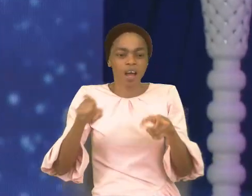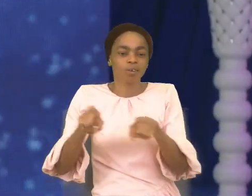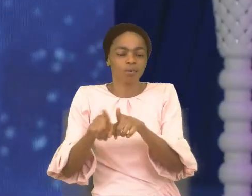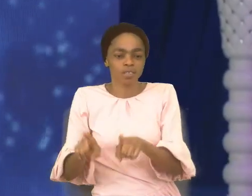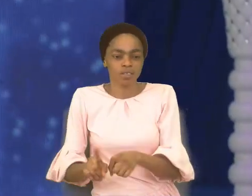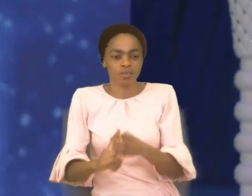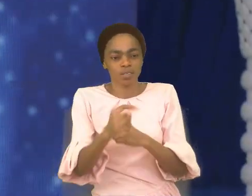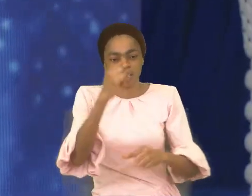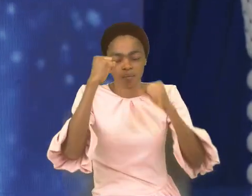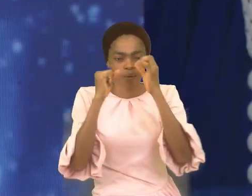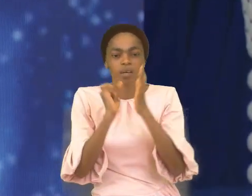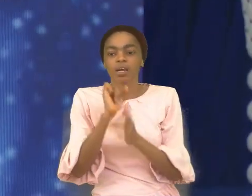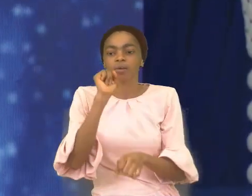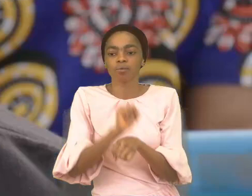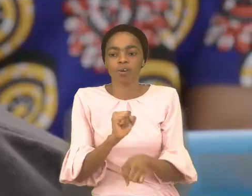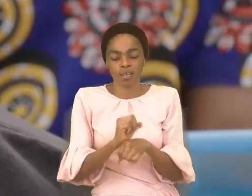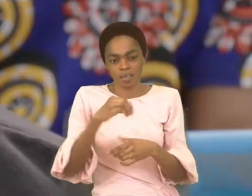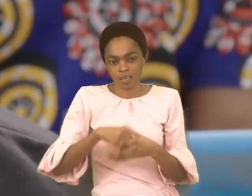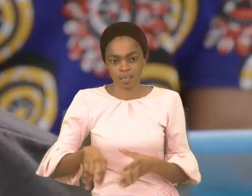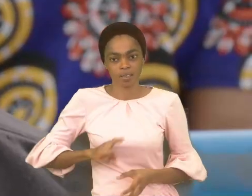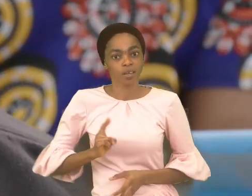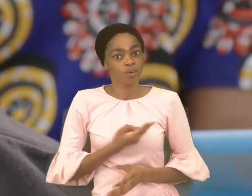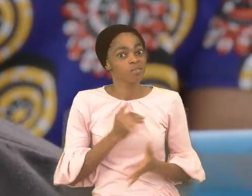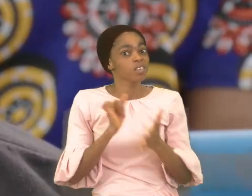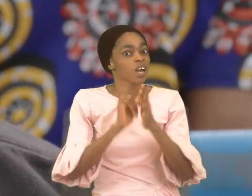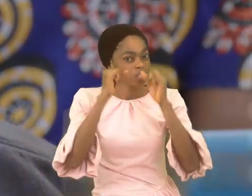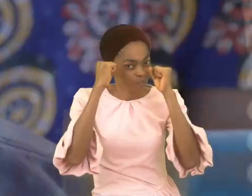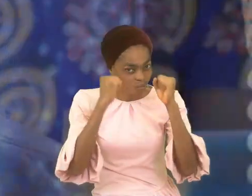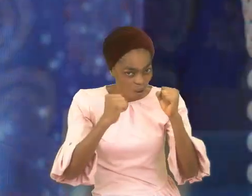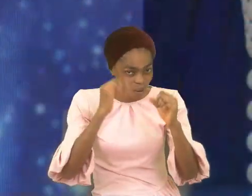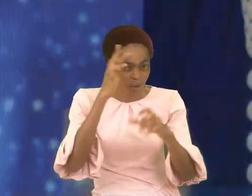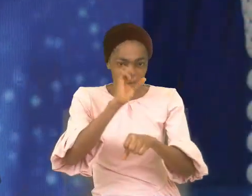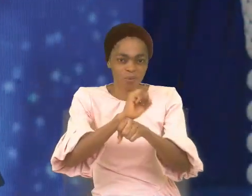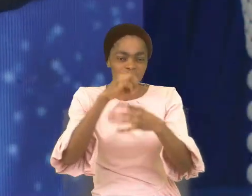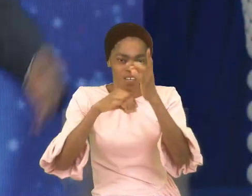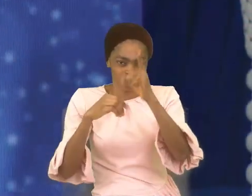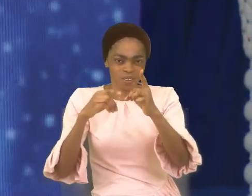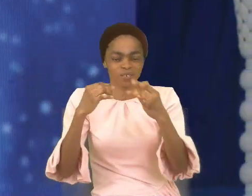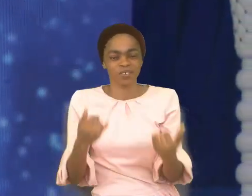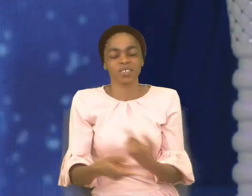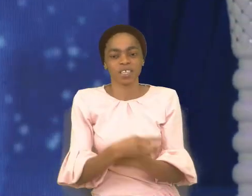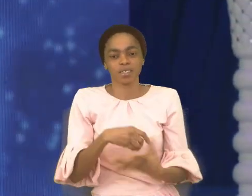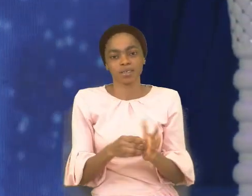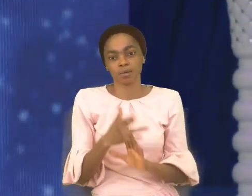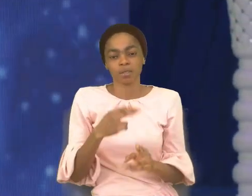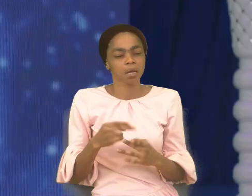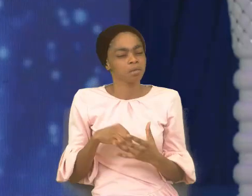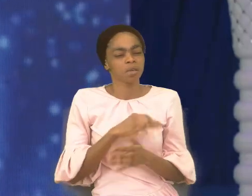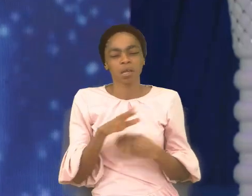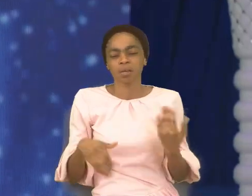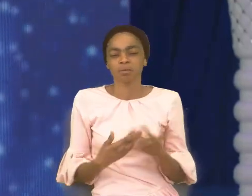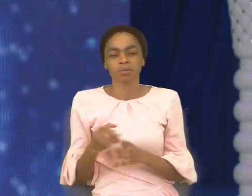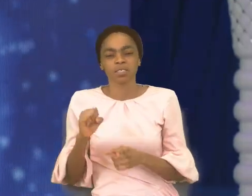power will work in you today. In all your circumstances, in all the persecution, in all the threats, in